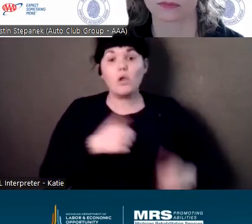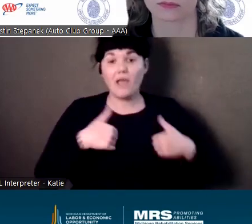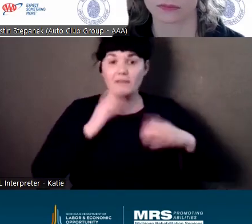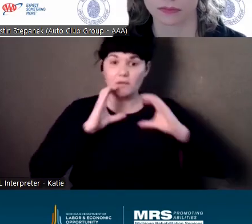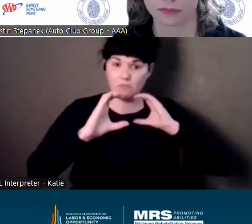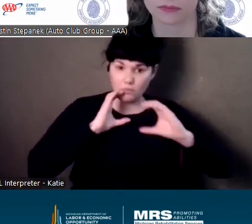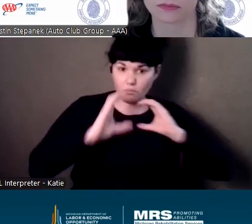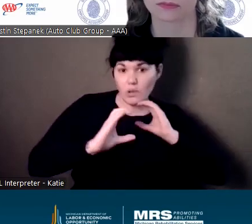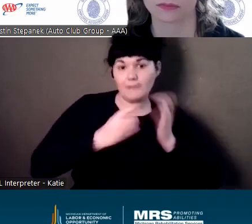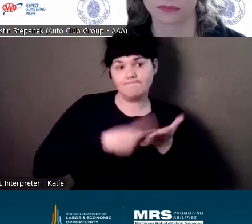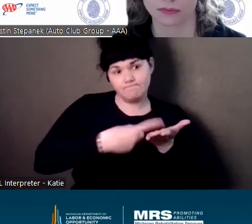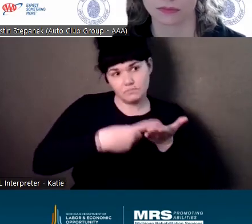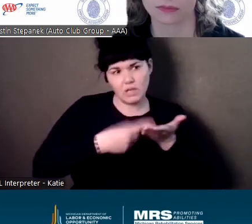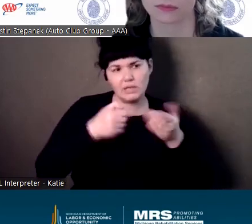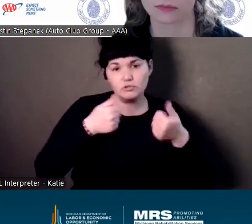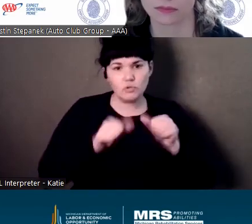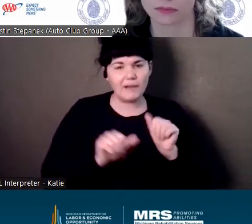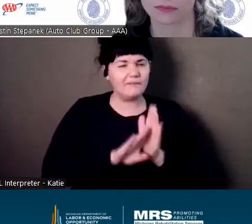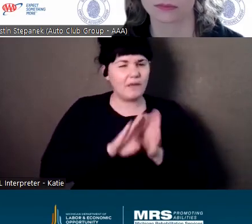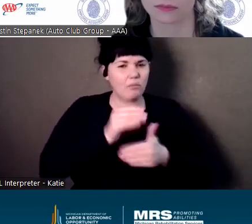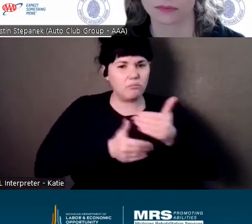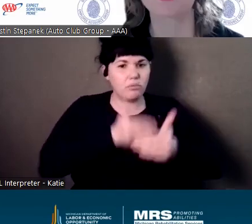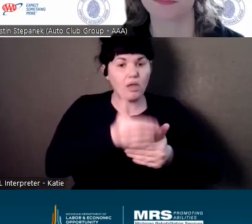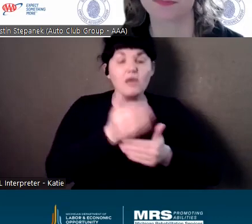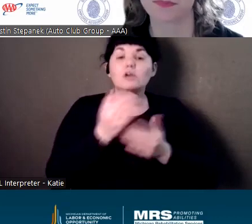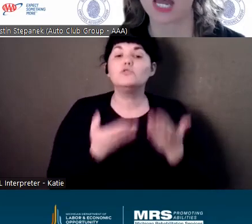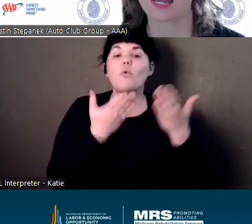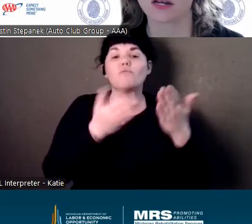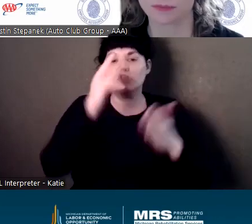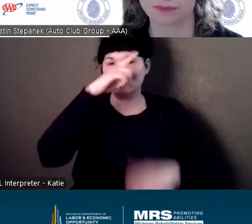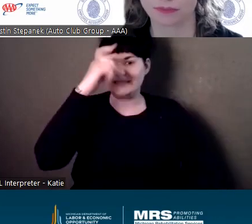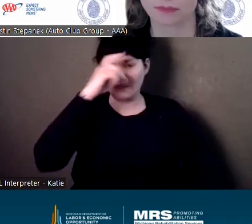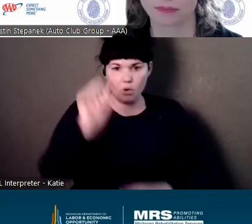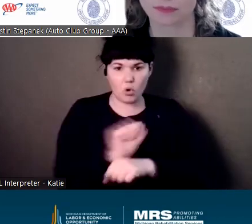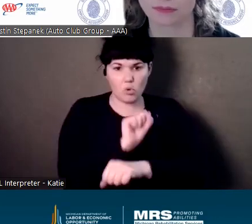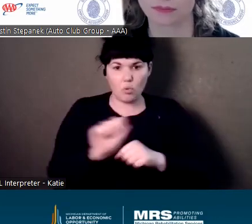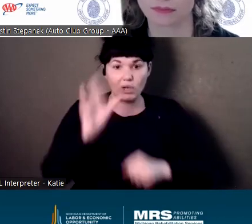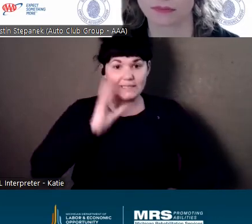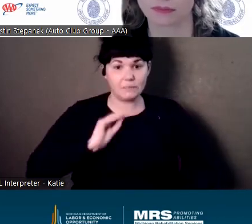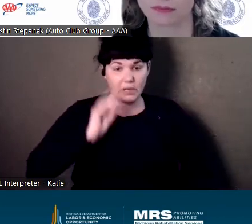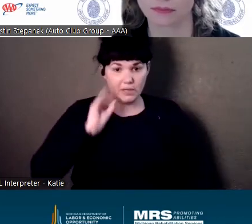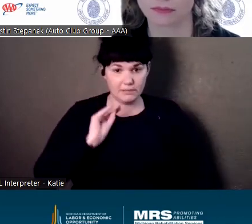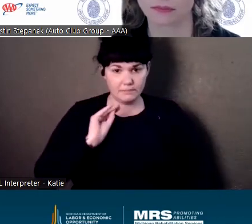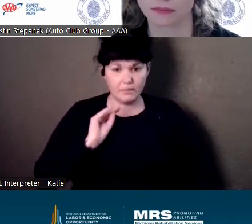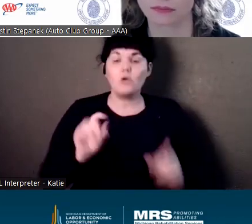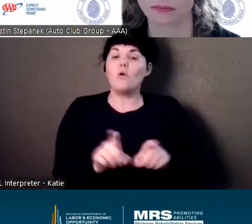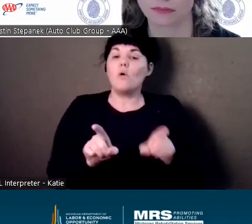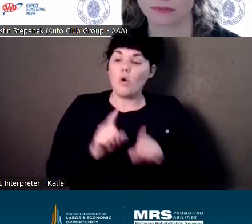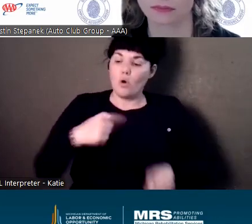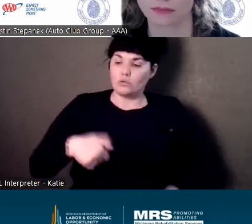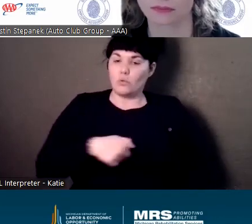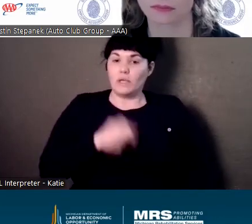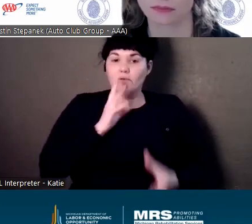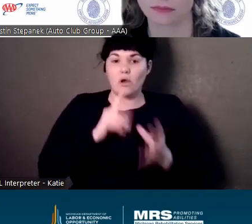process and what it'll look like to have a summer work experience. The other thing is we have also talked about